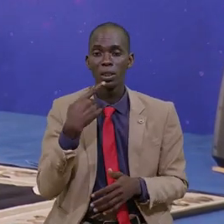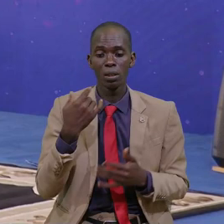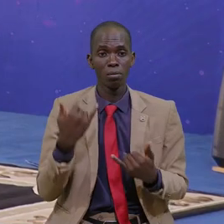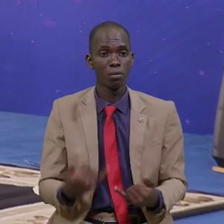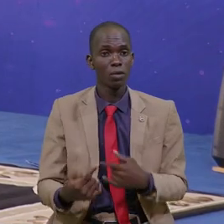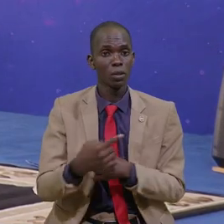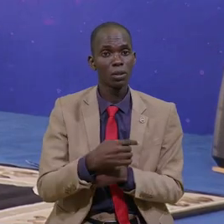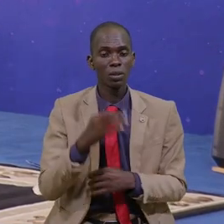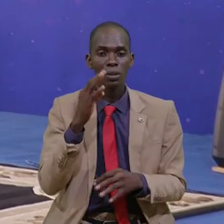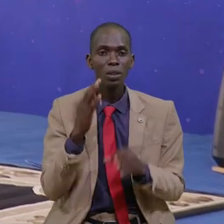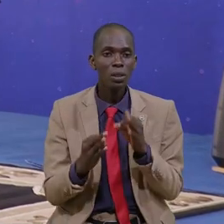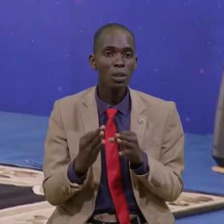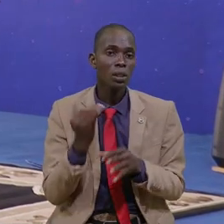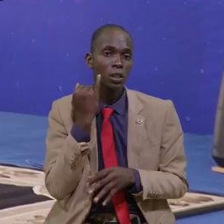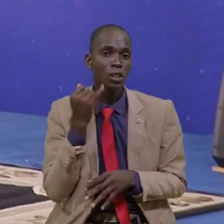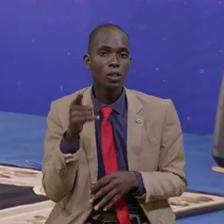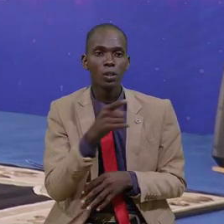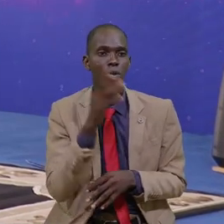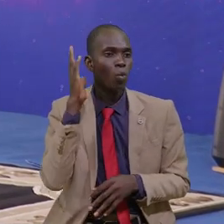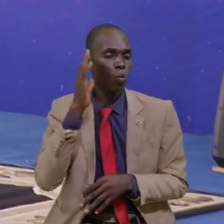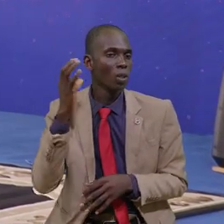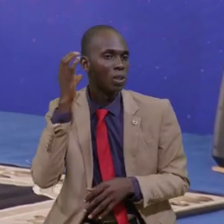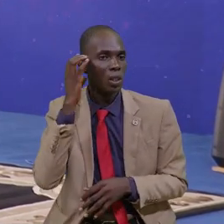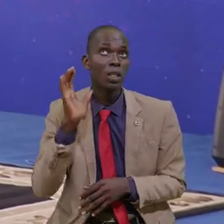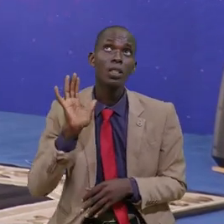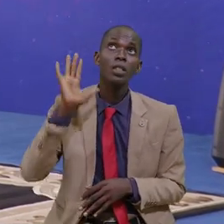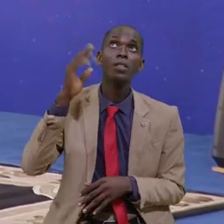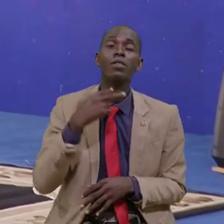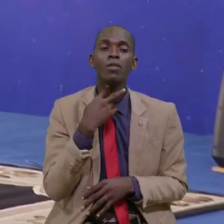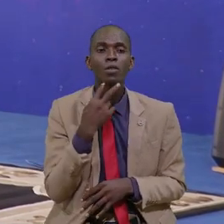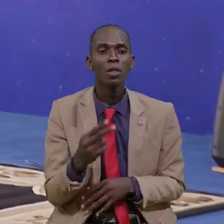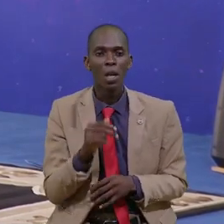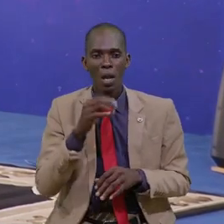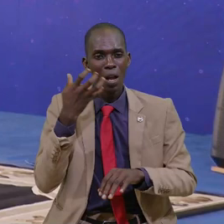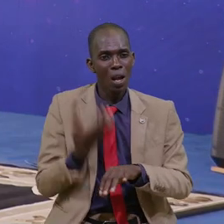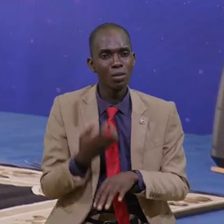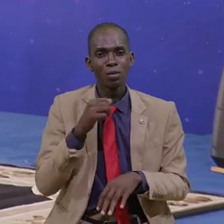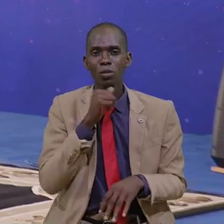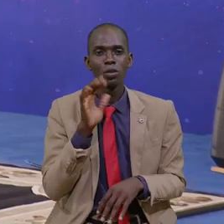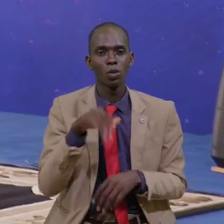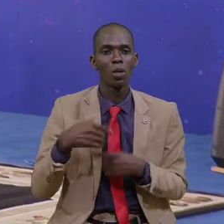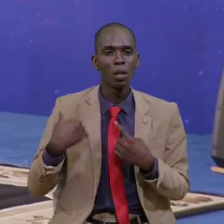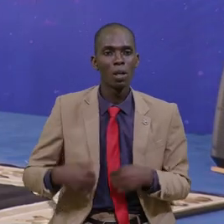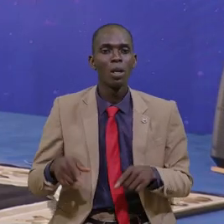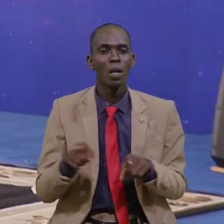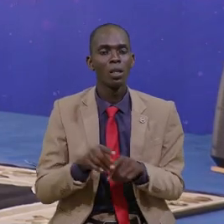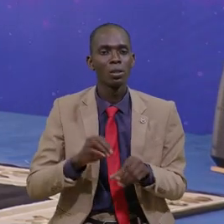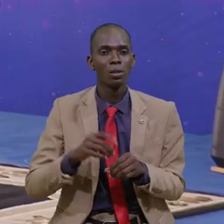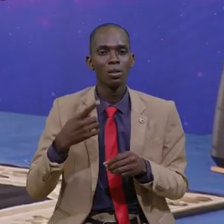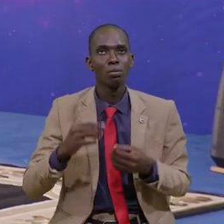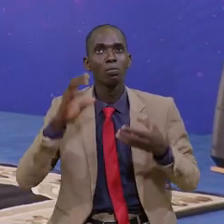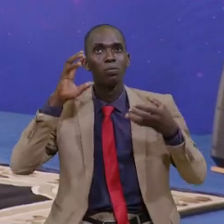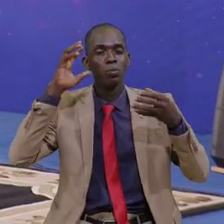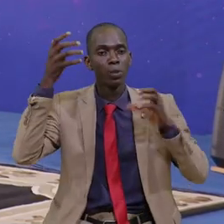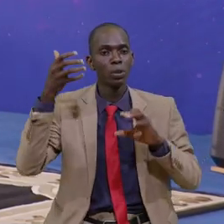ye will hear his voice, harden not your hearts as in the provocation. Verse